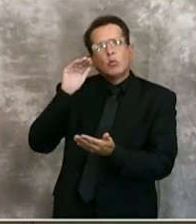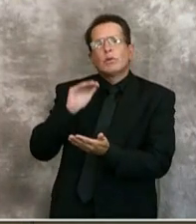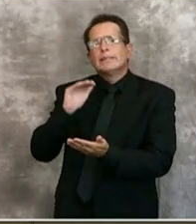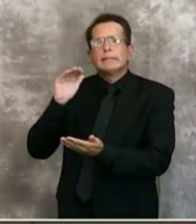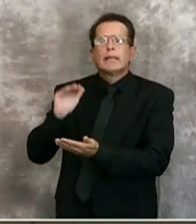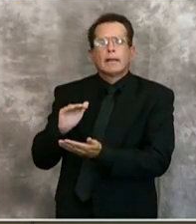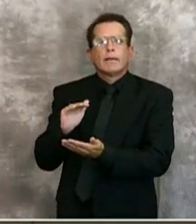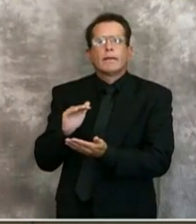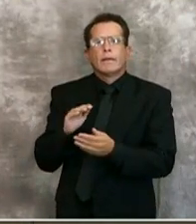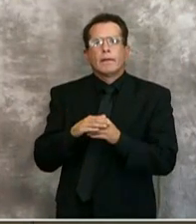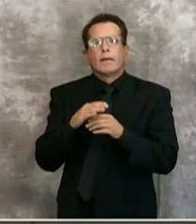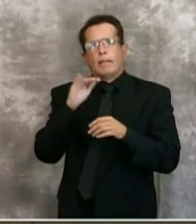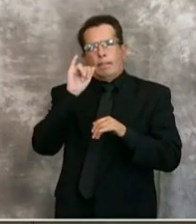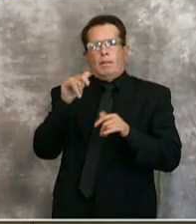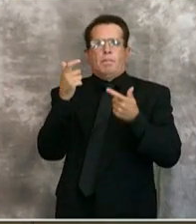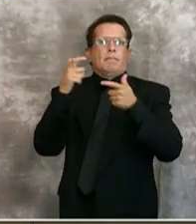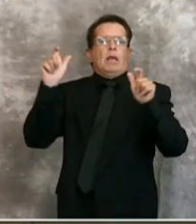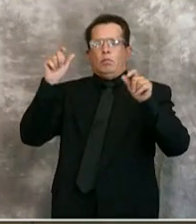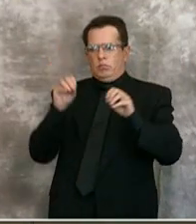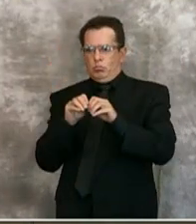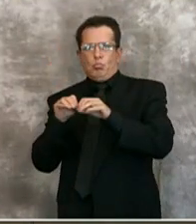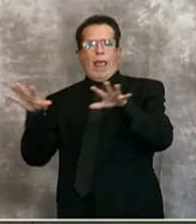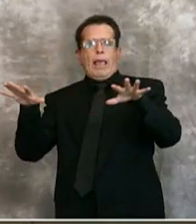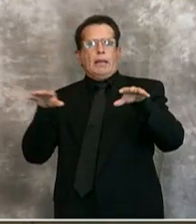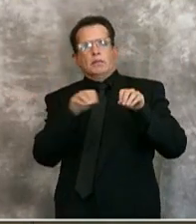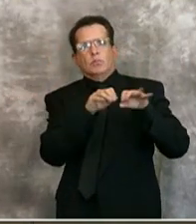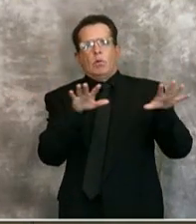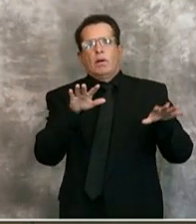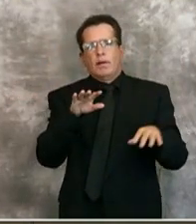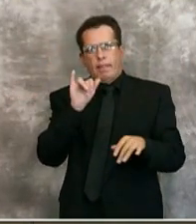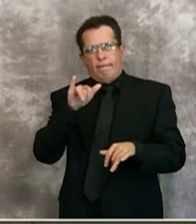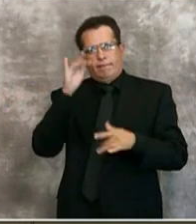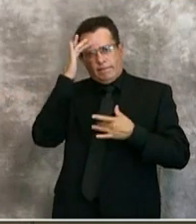of the widespread distribution of this virus.